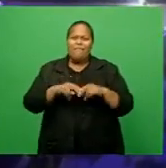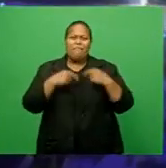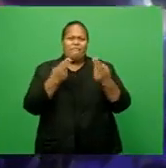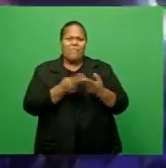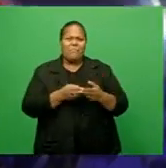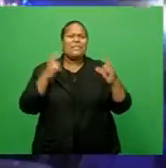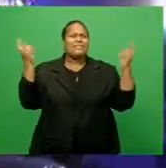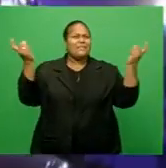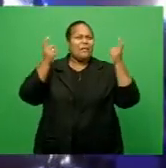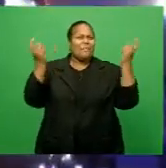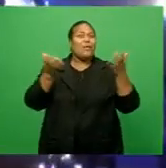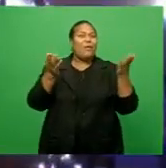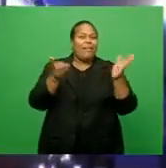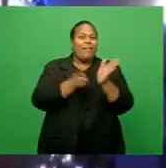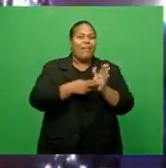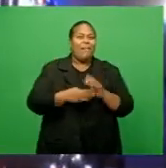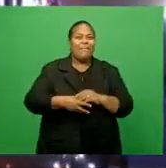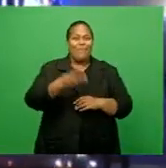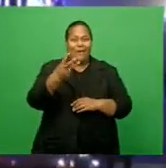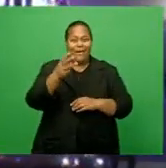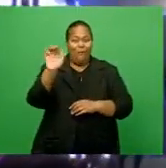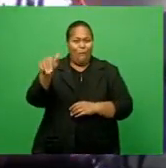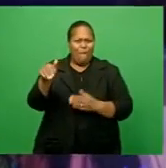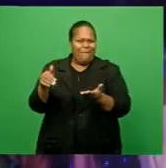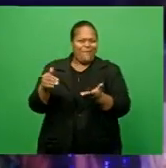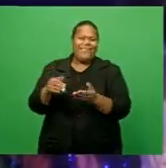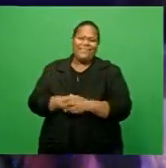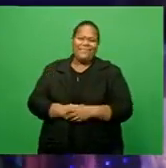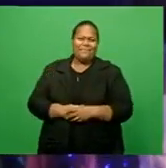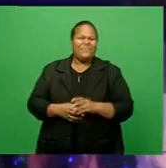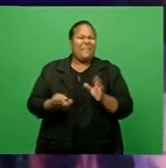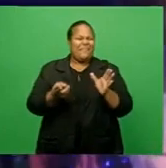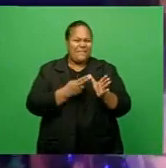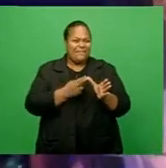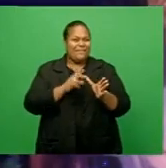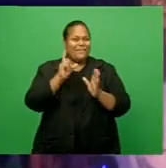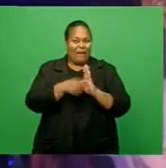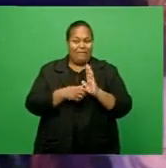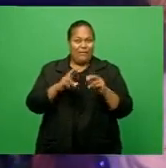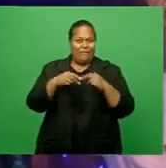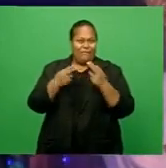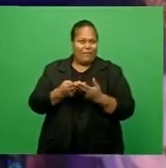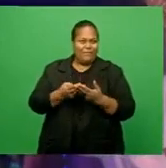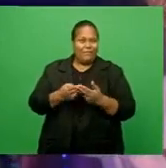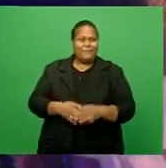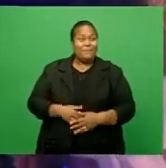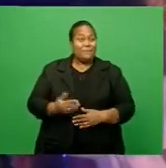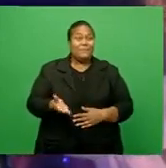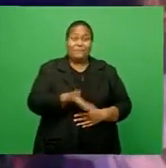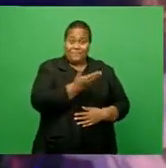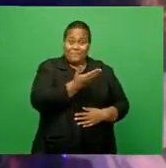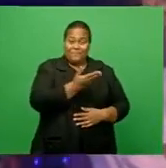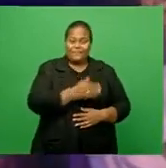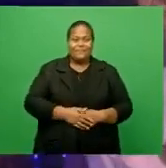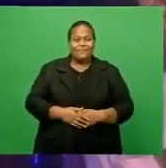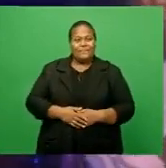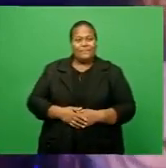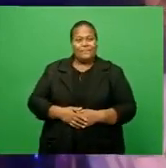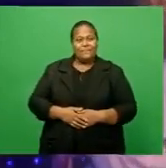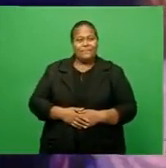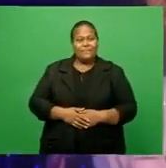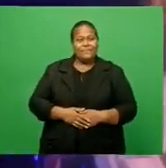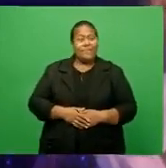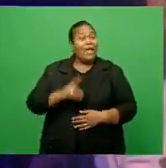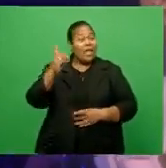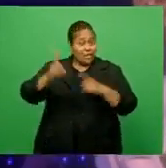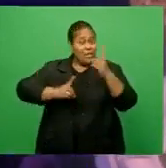Pratap's Nambua home and says this is one of the favorite times for their family. Well, Diwali, it means